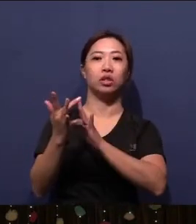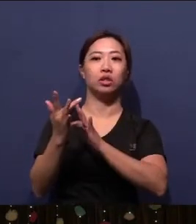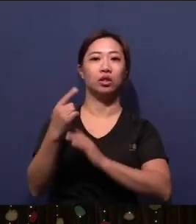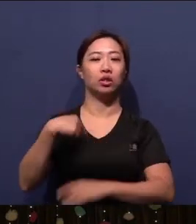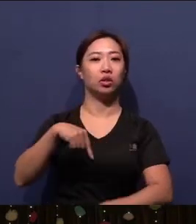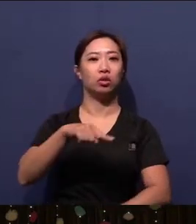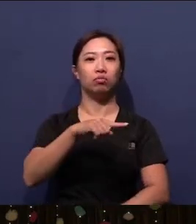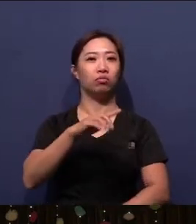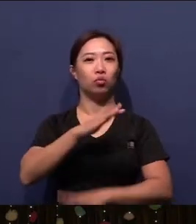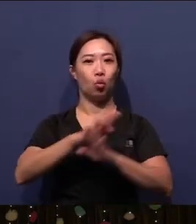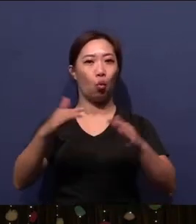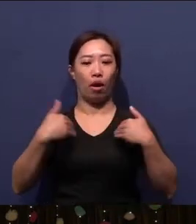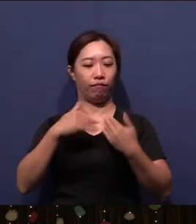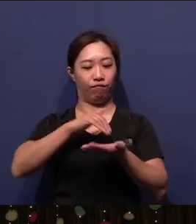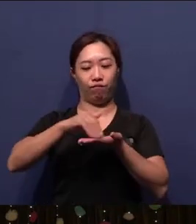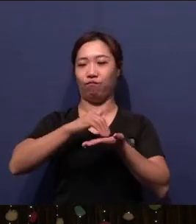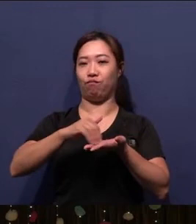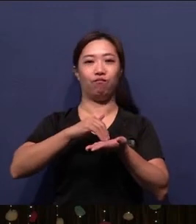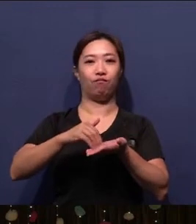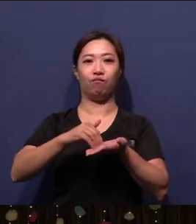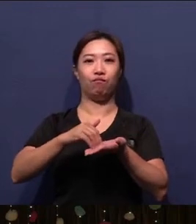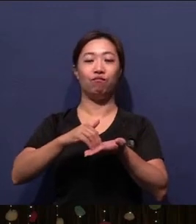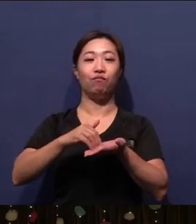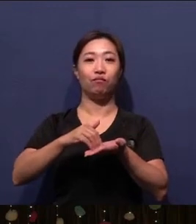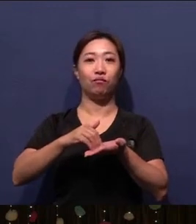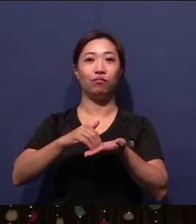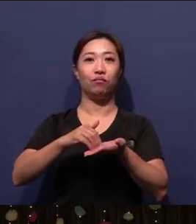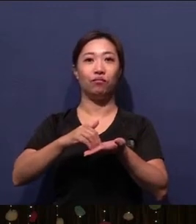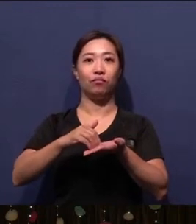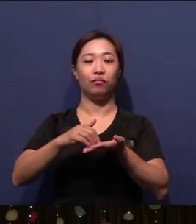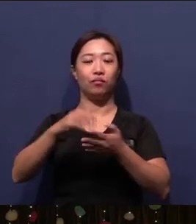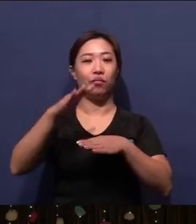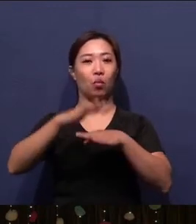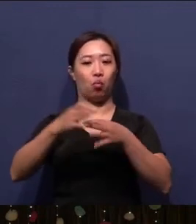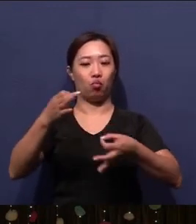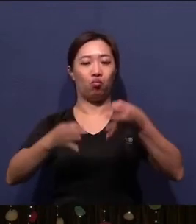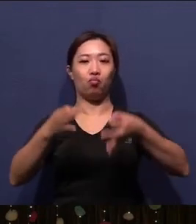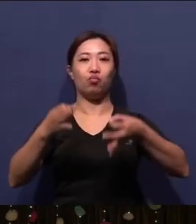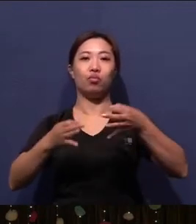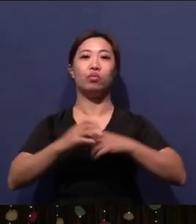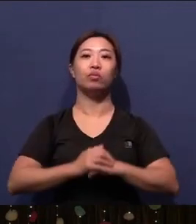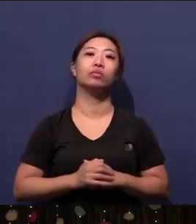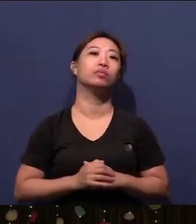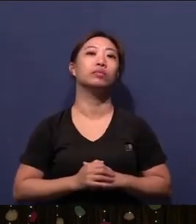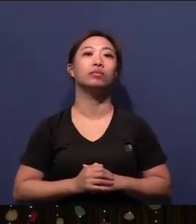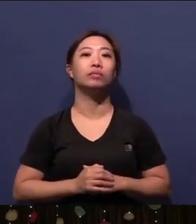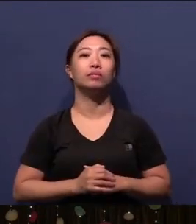there is no excuse as we stand before Jesus in judgment.